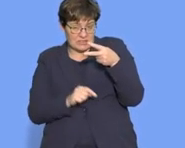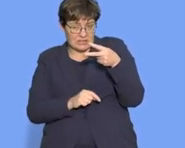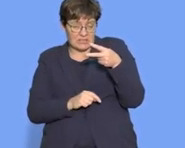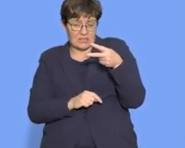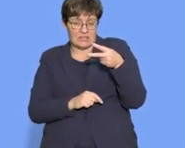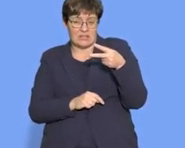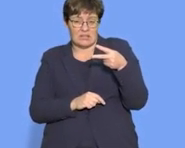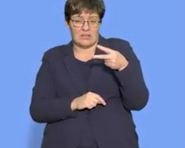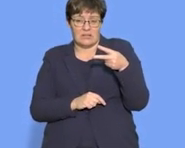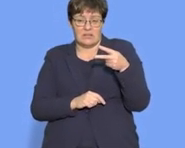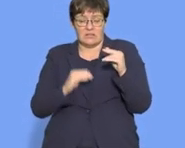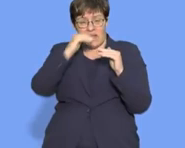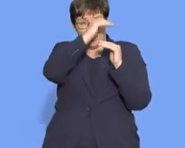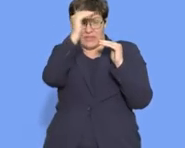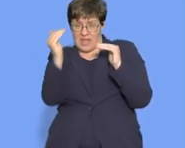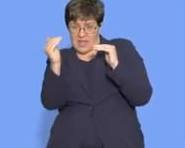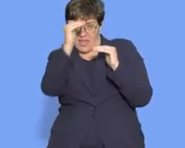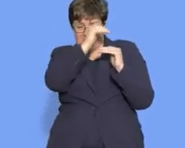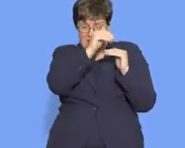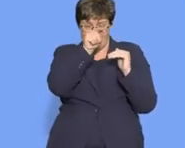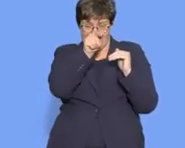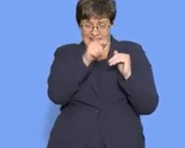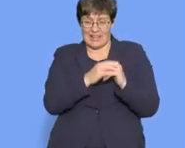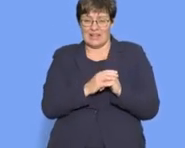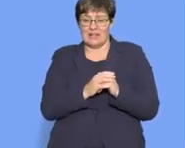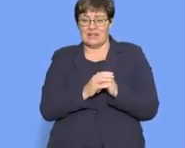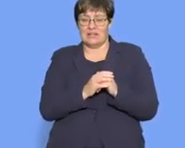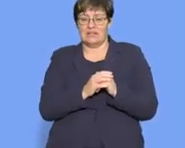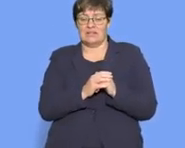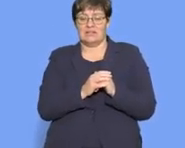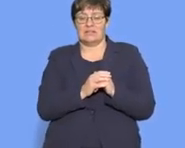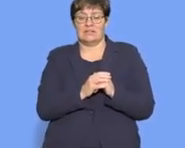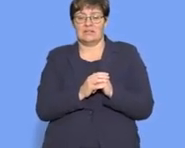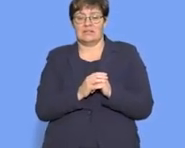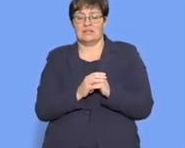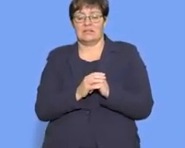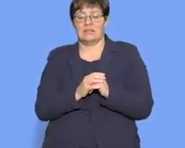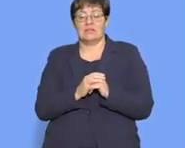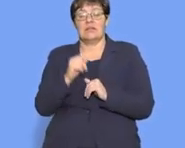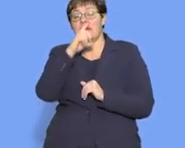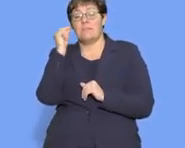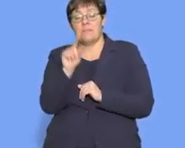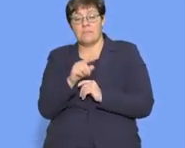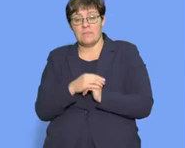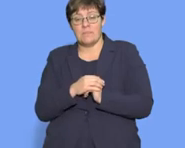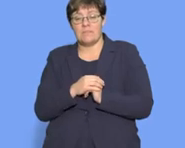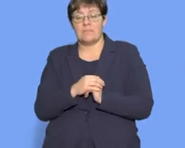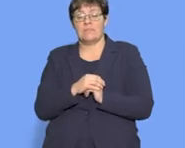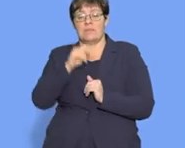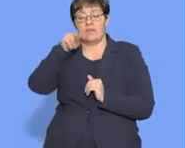filling that space of thin-walled cells. That is the